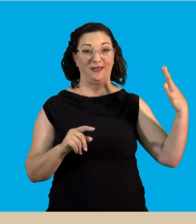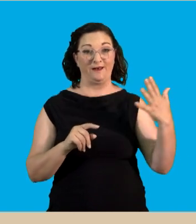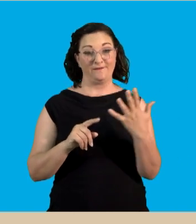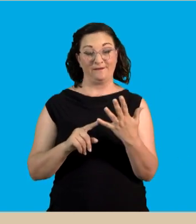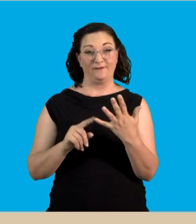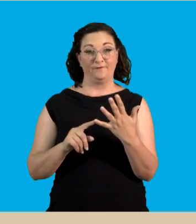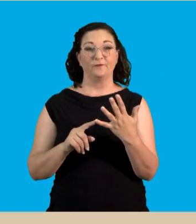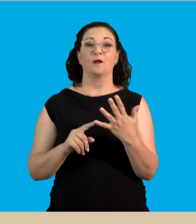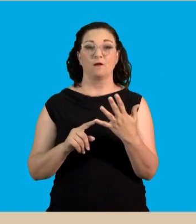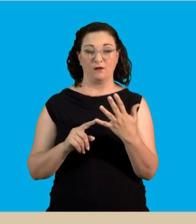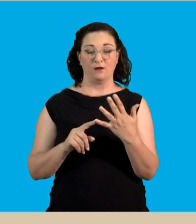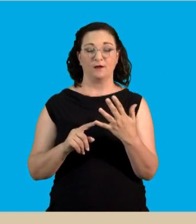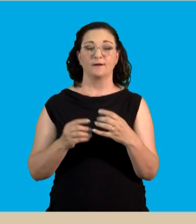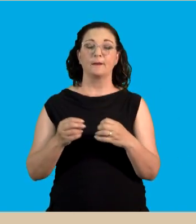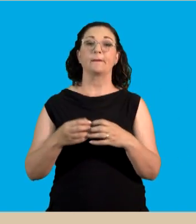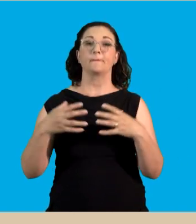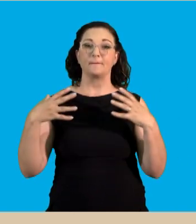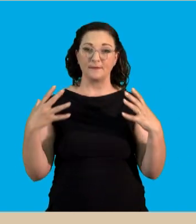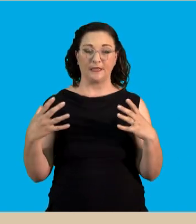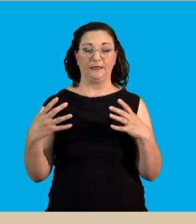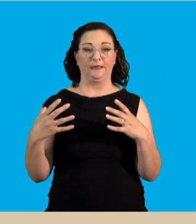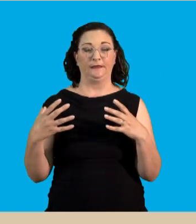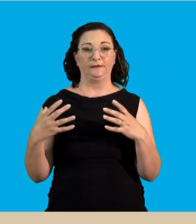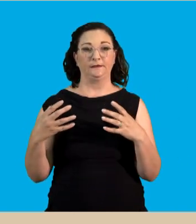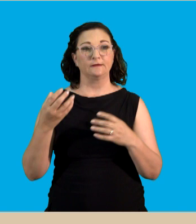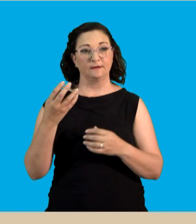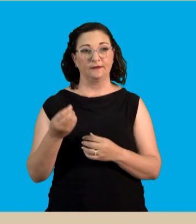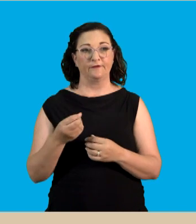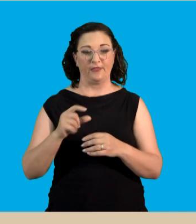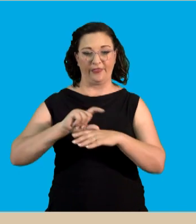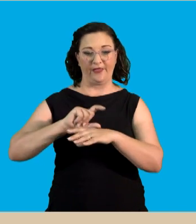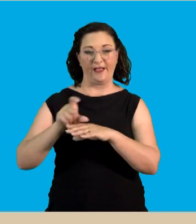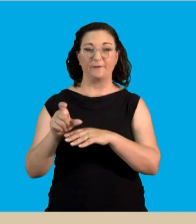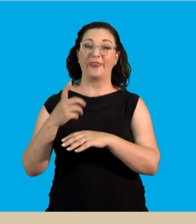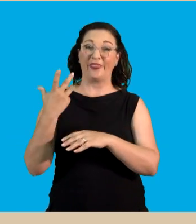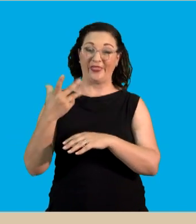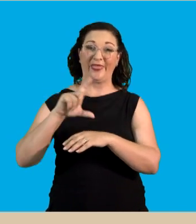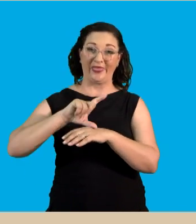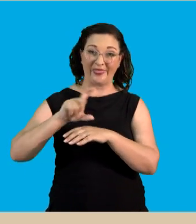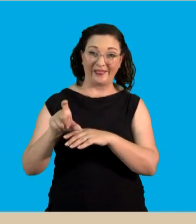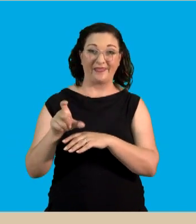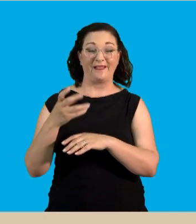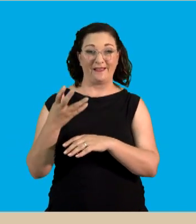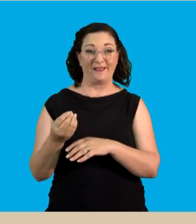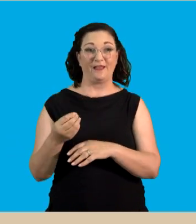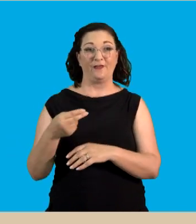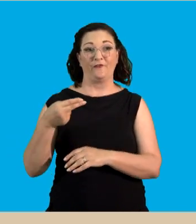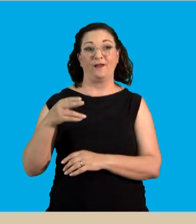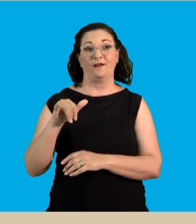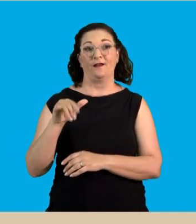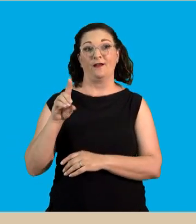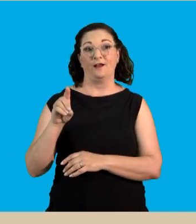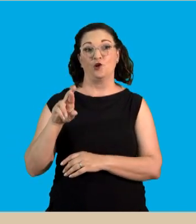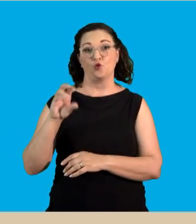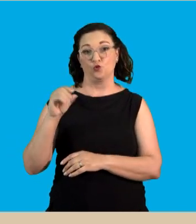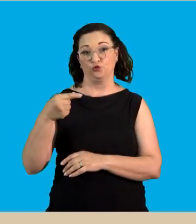from the sun, and it is the largest planet that we have in our solar system. It has the thick atmosphere that